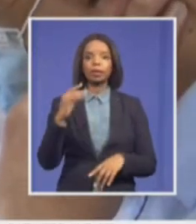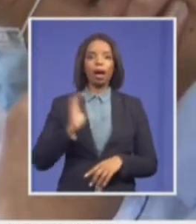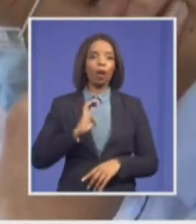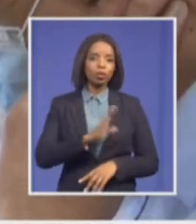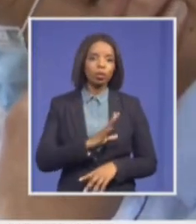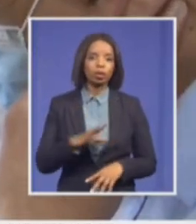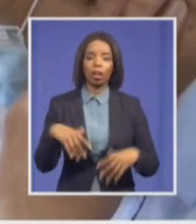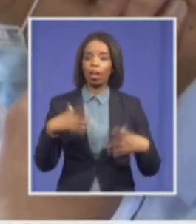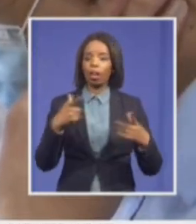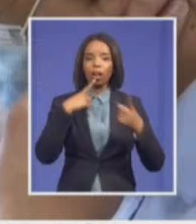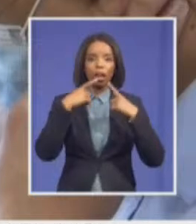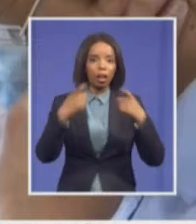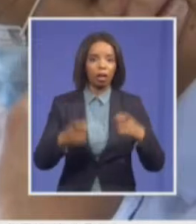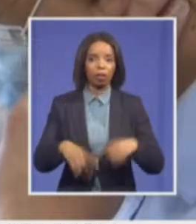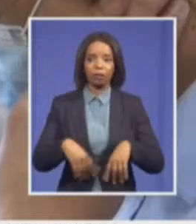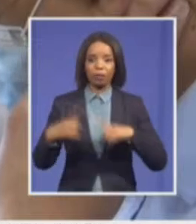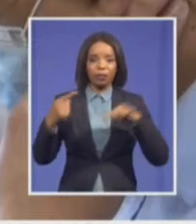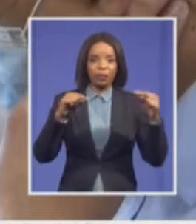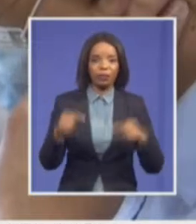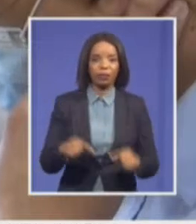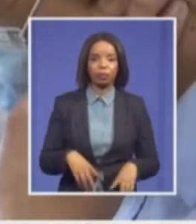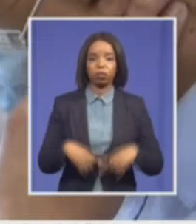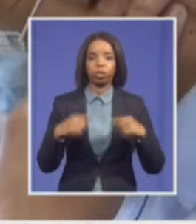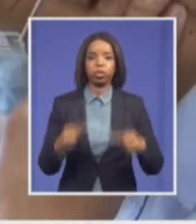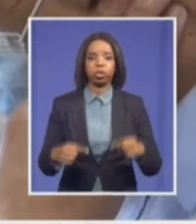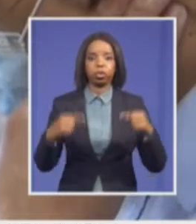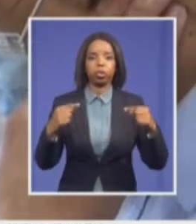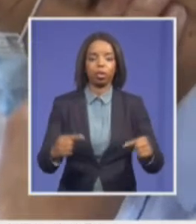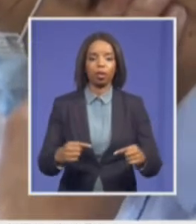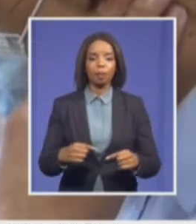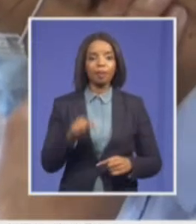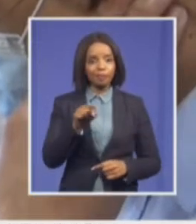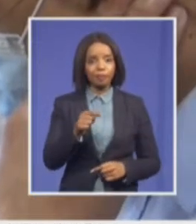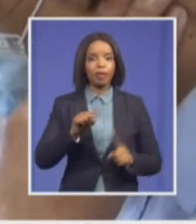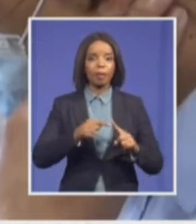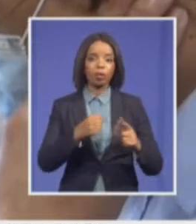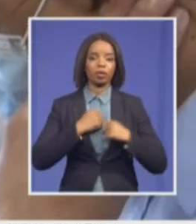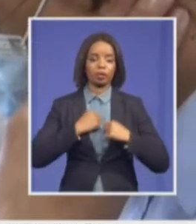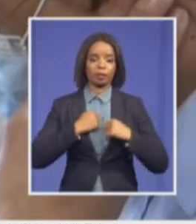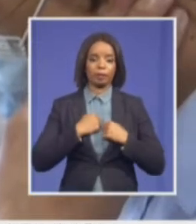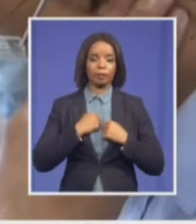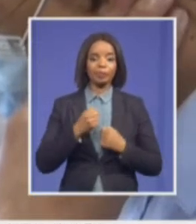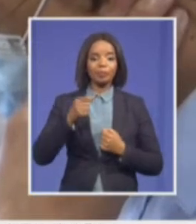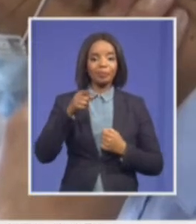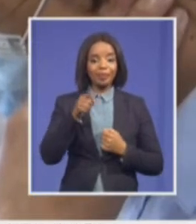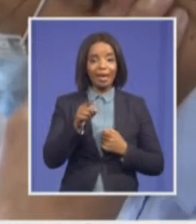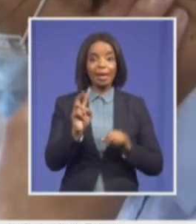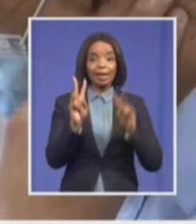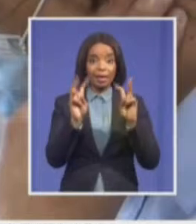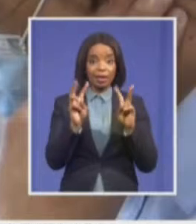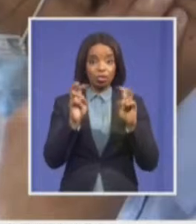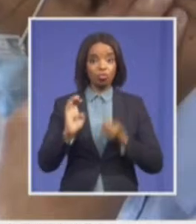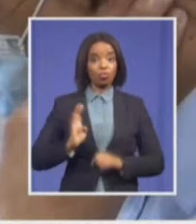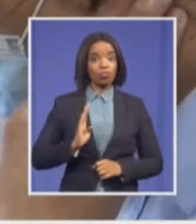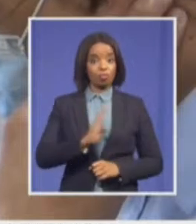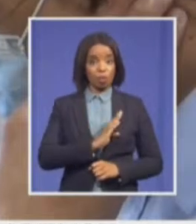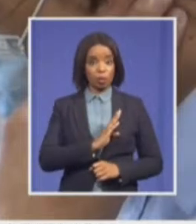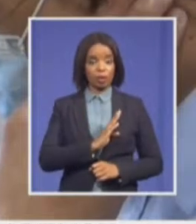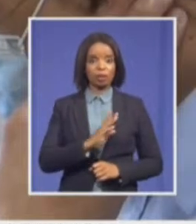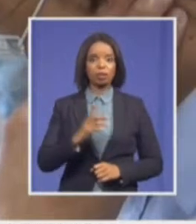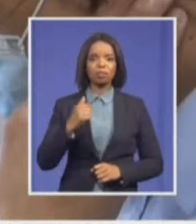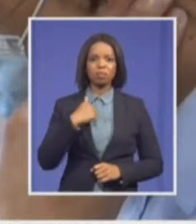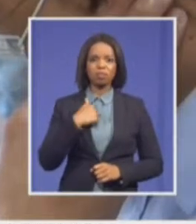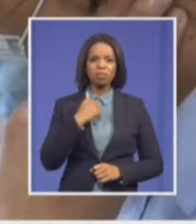So that's where we are as regards the issue of the board. There isn't indication on where the board is required to take a